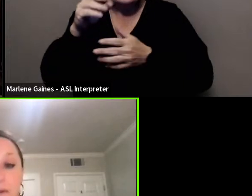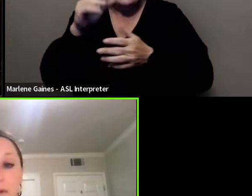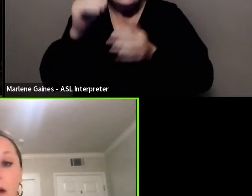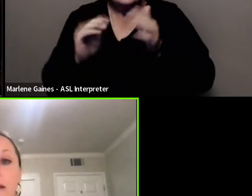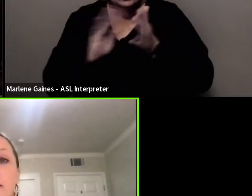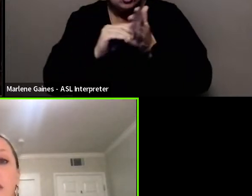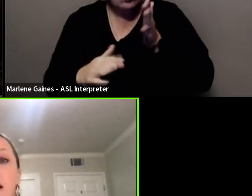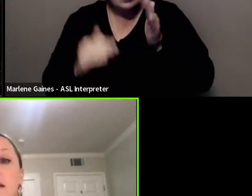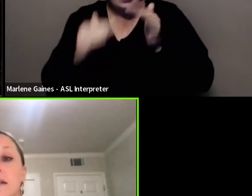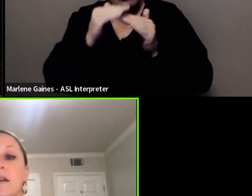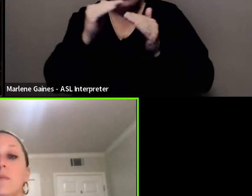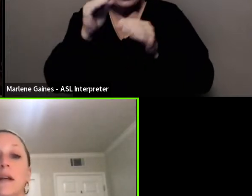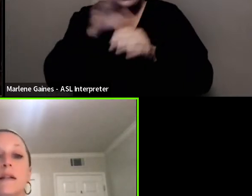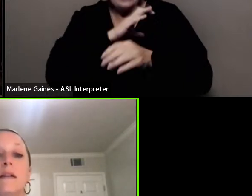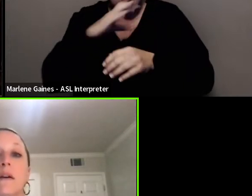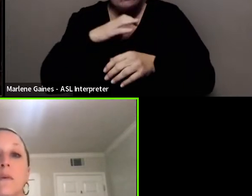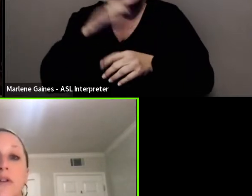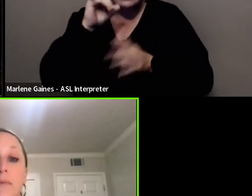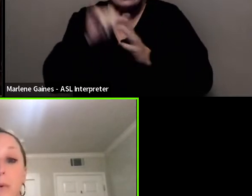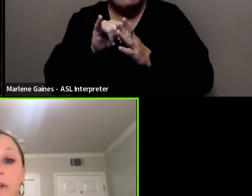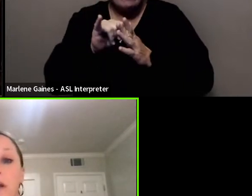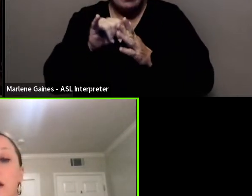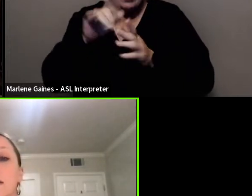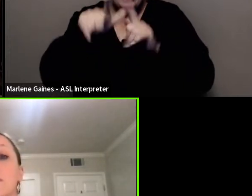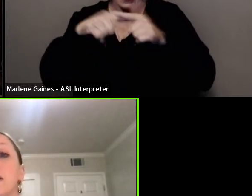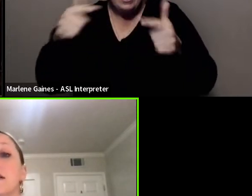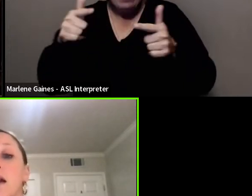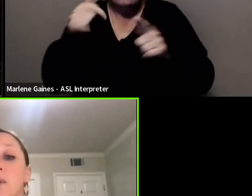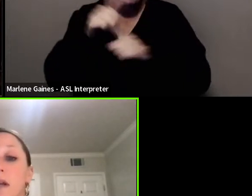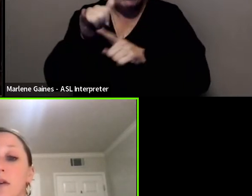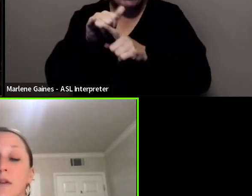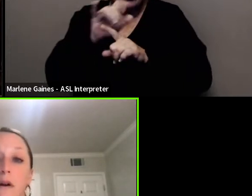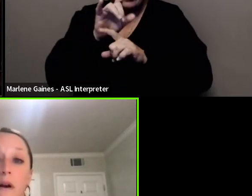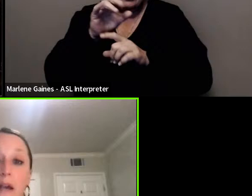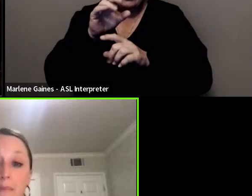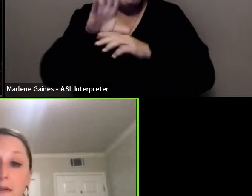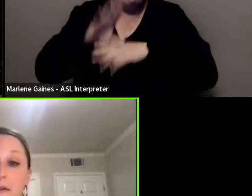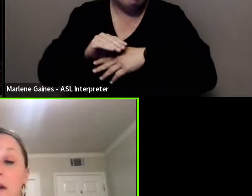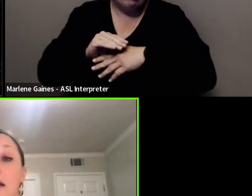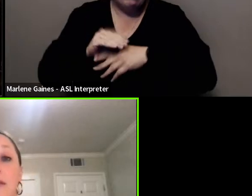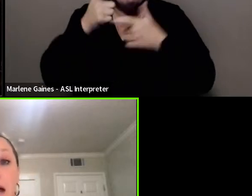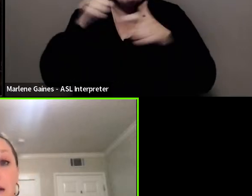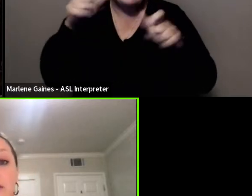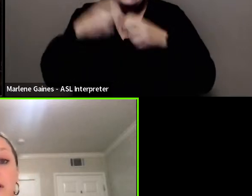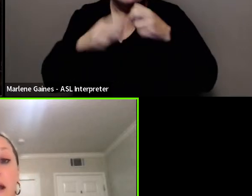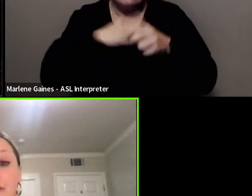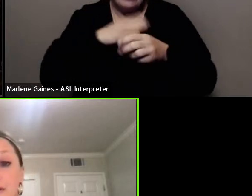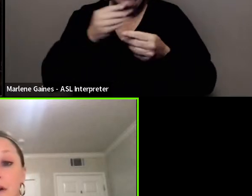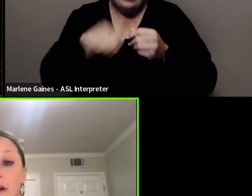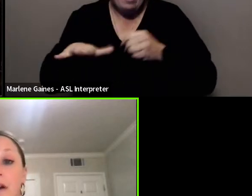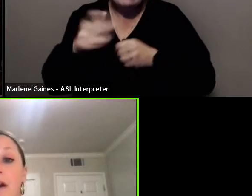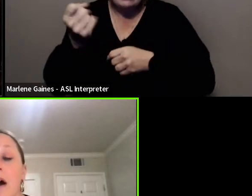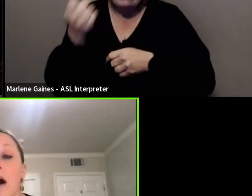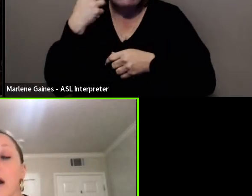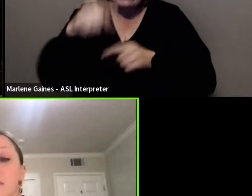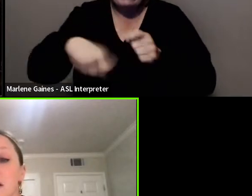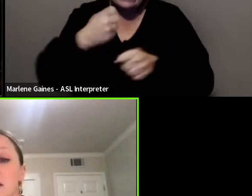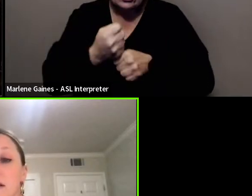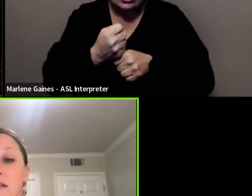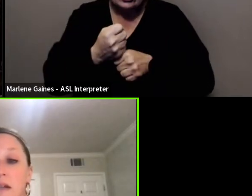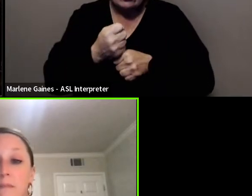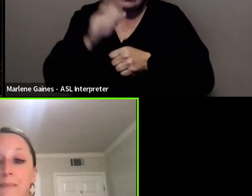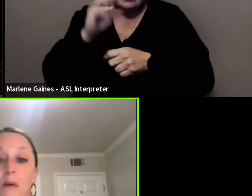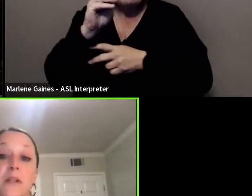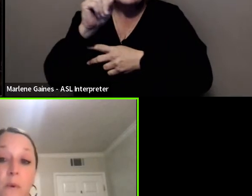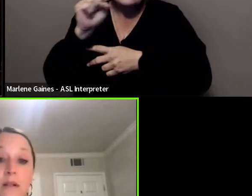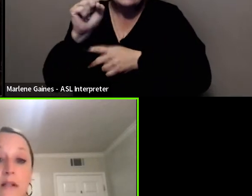Equity Council identified dehumanizing language and bullying as the biggest equity issue on our campus last year and this year. Our